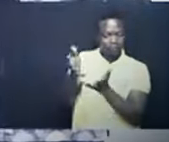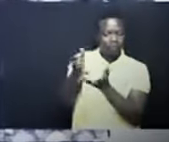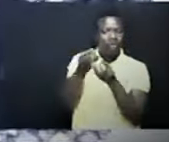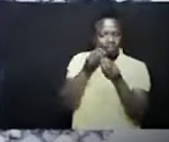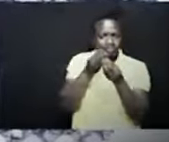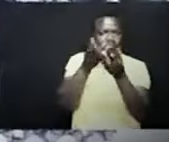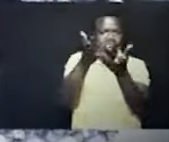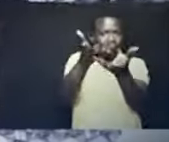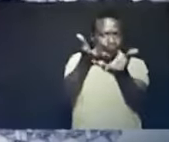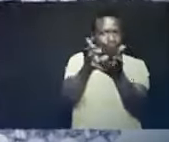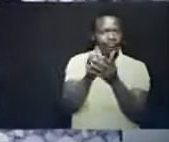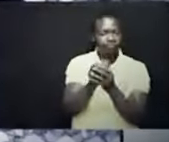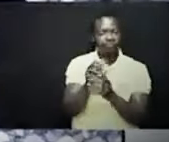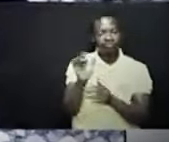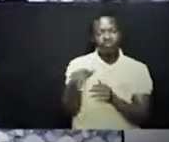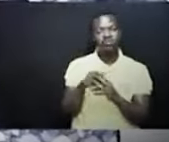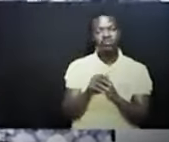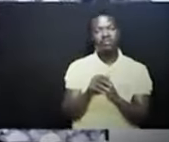See,